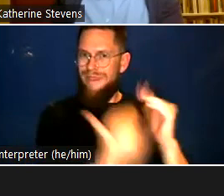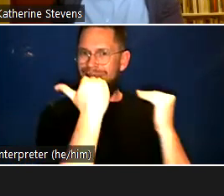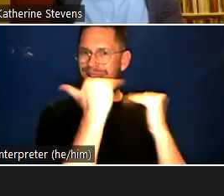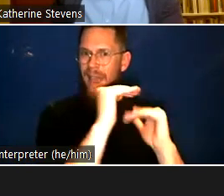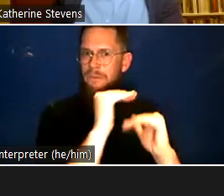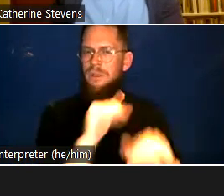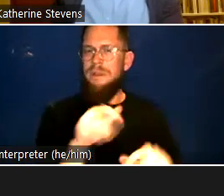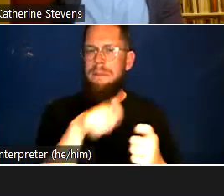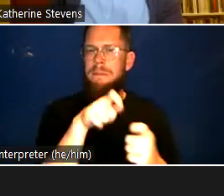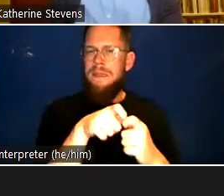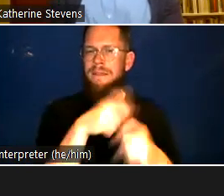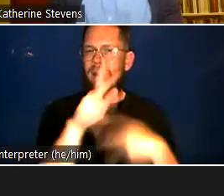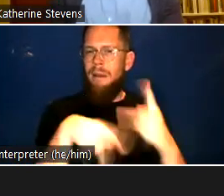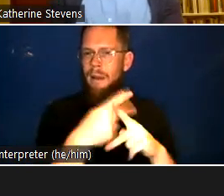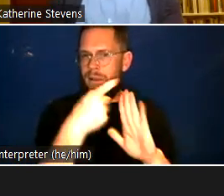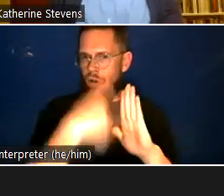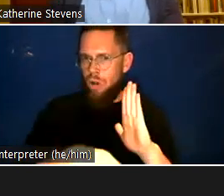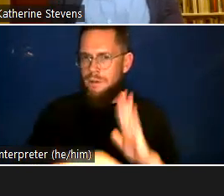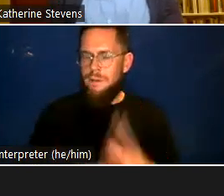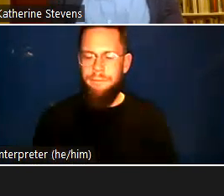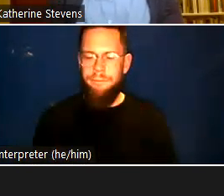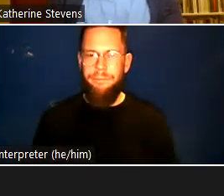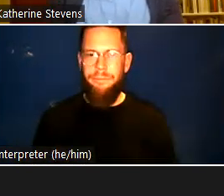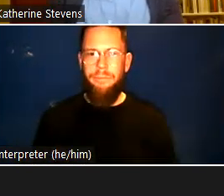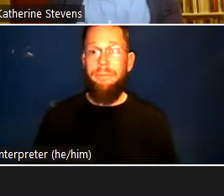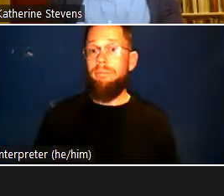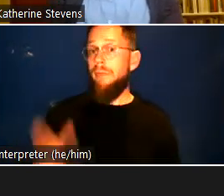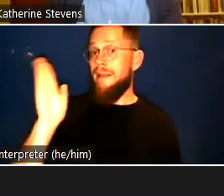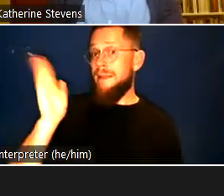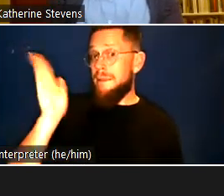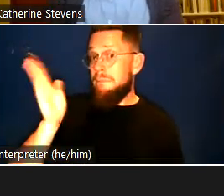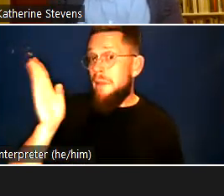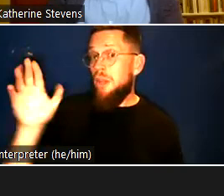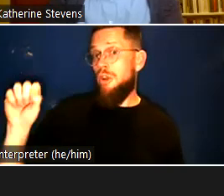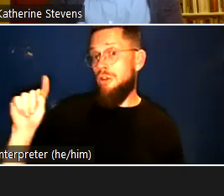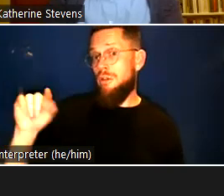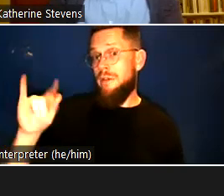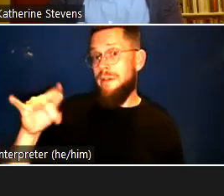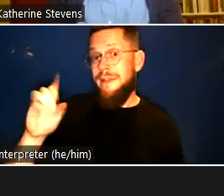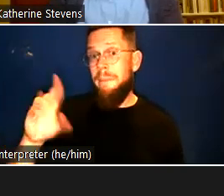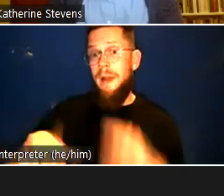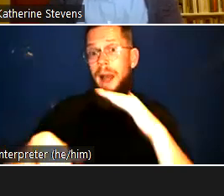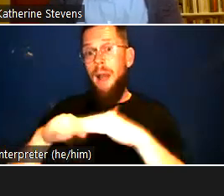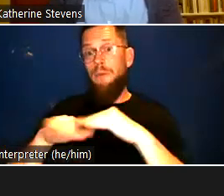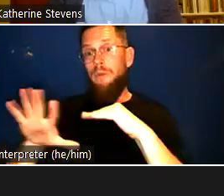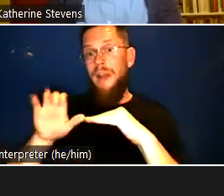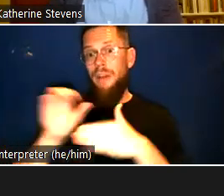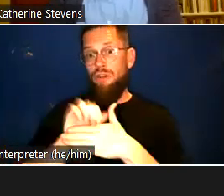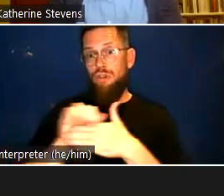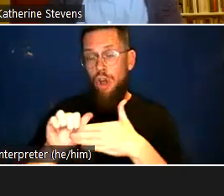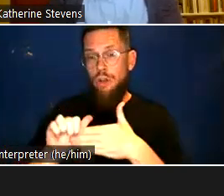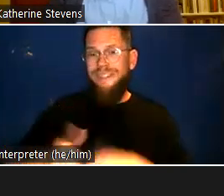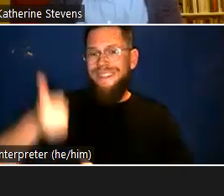costs. So we fund speaker stipends or honoraria up to $500 per speaker per